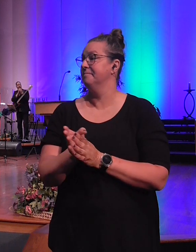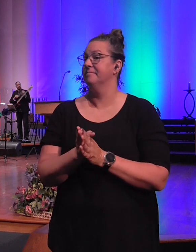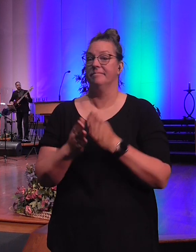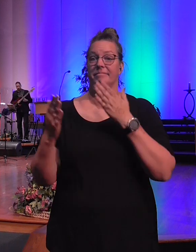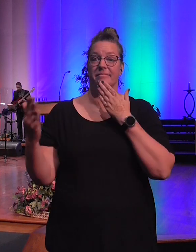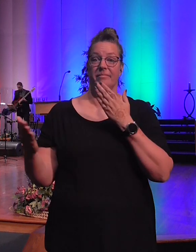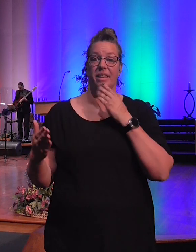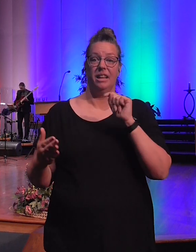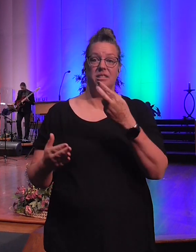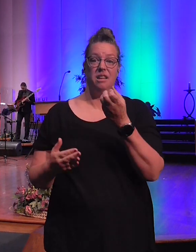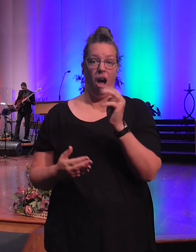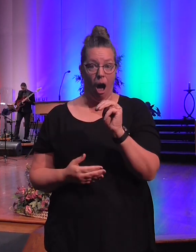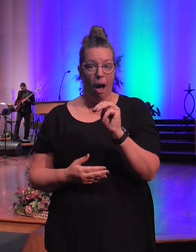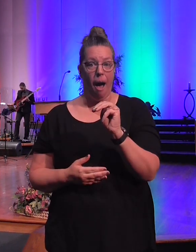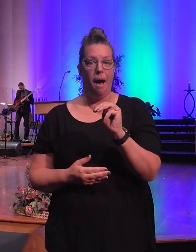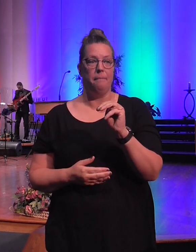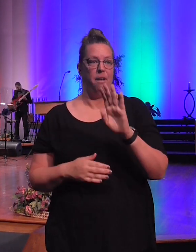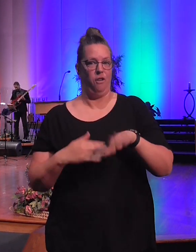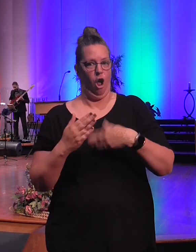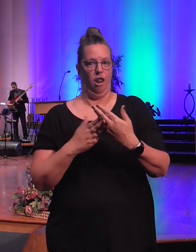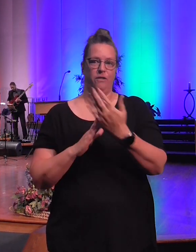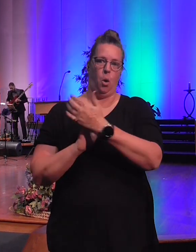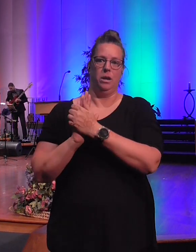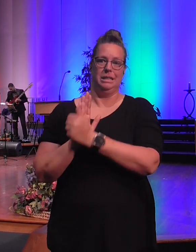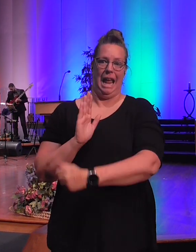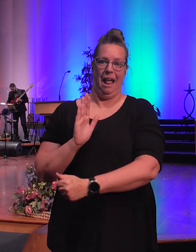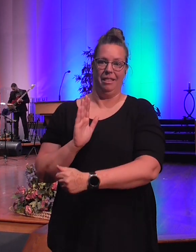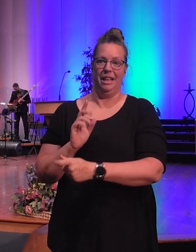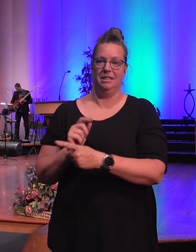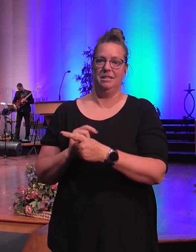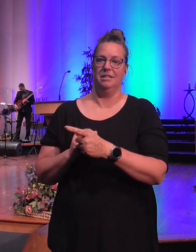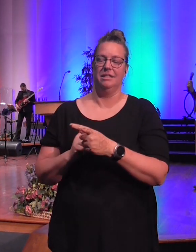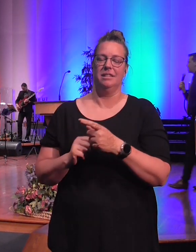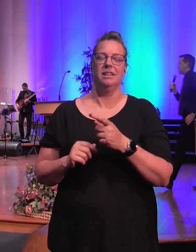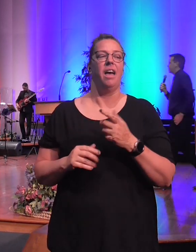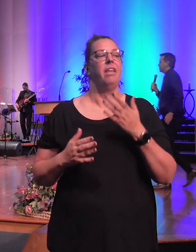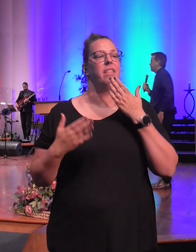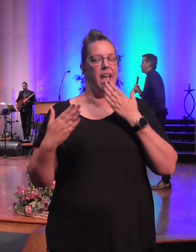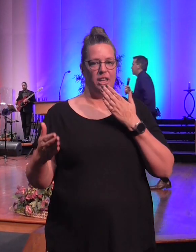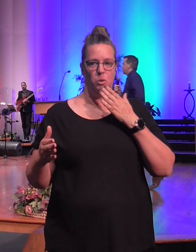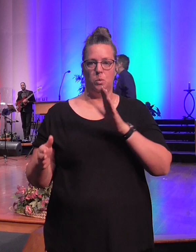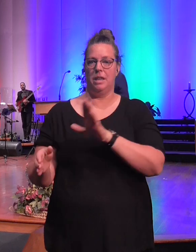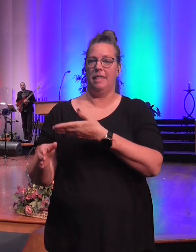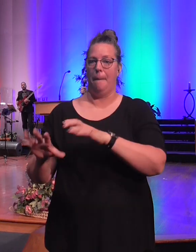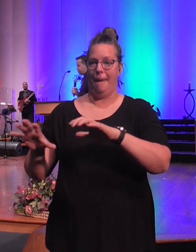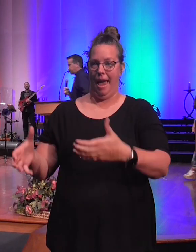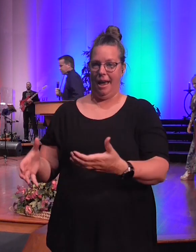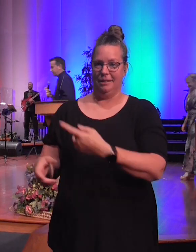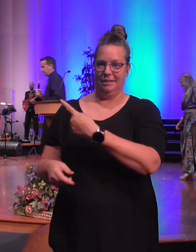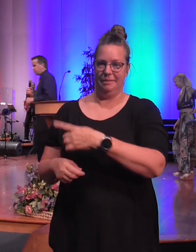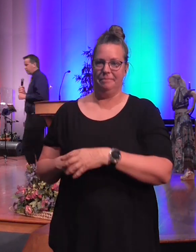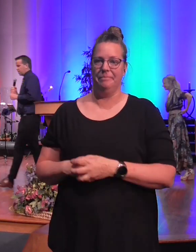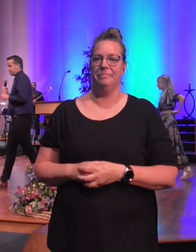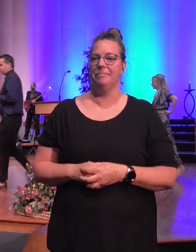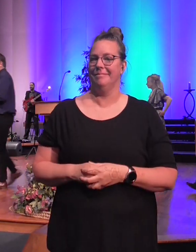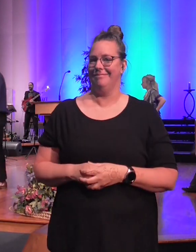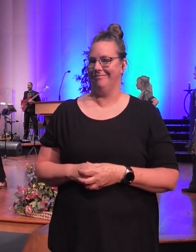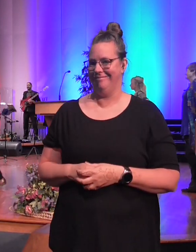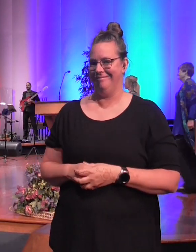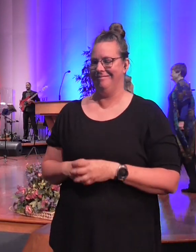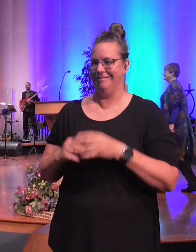Thank you, Tom Lynch, for all of your talent and all that you share with us. Thank you, Mile High Band. Yeah.